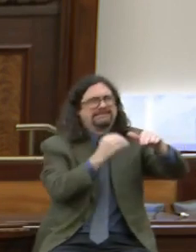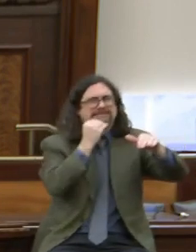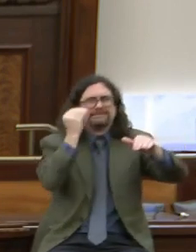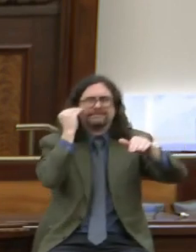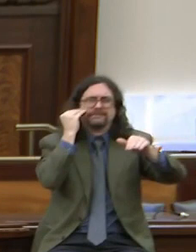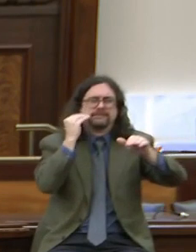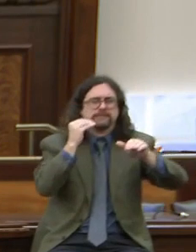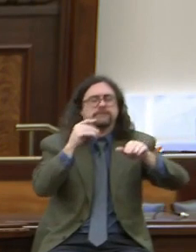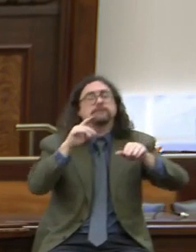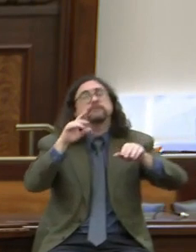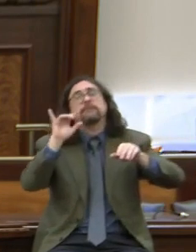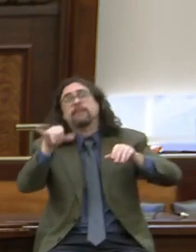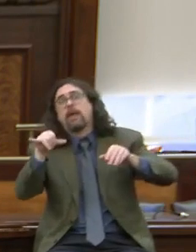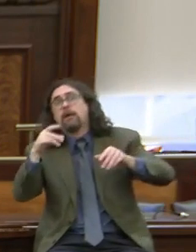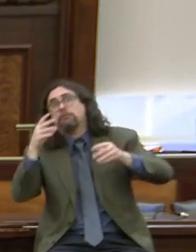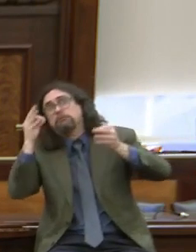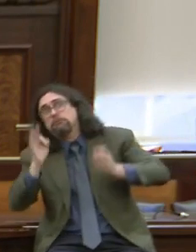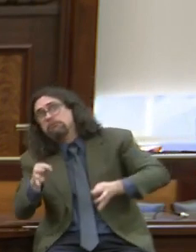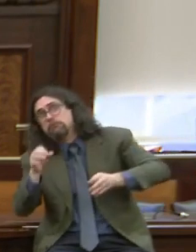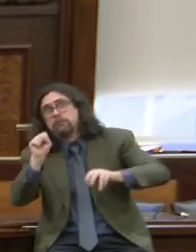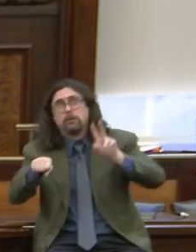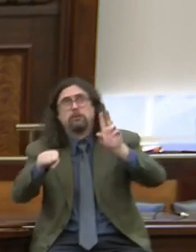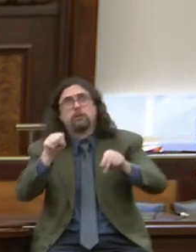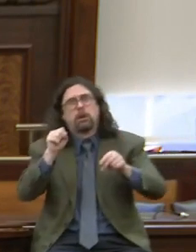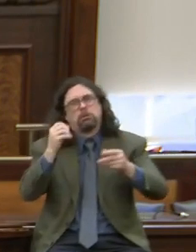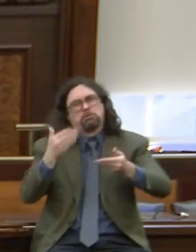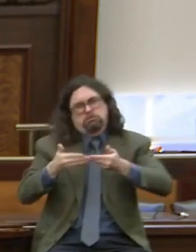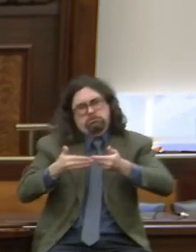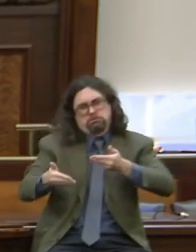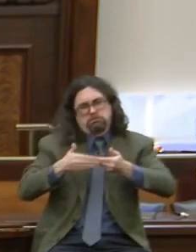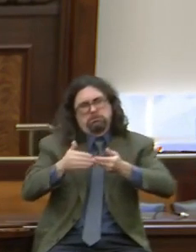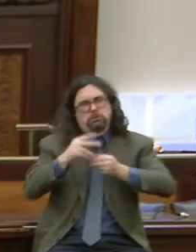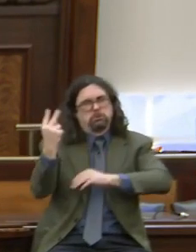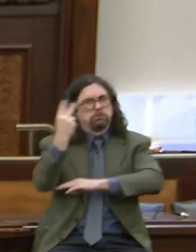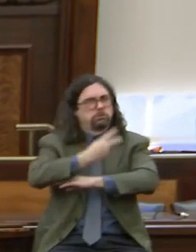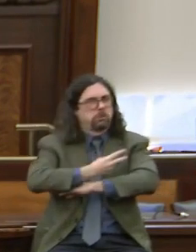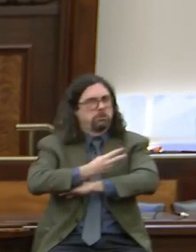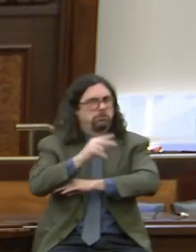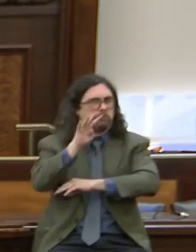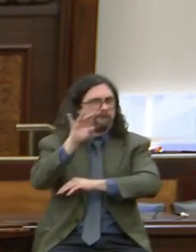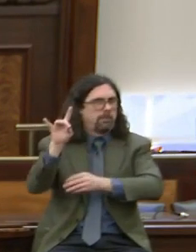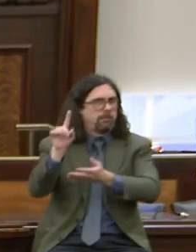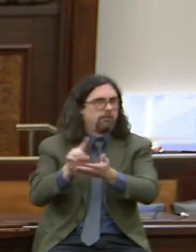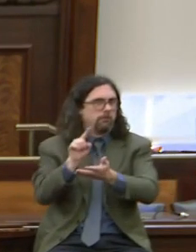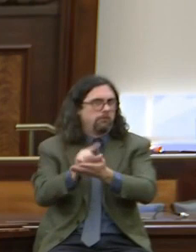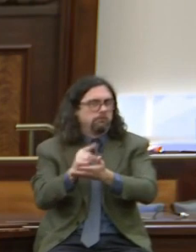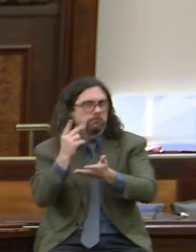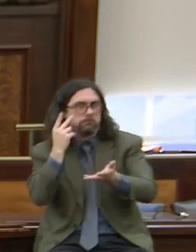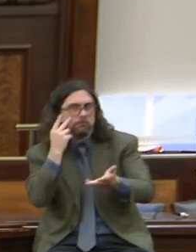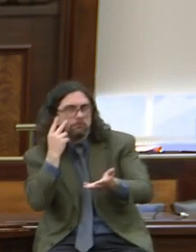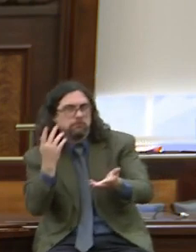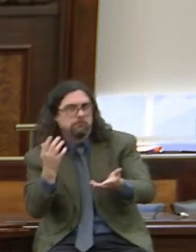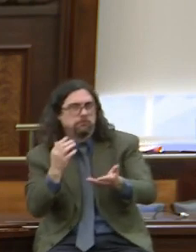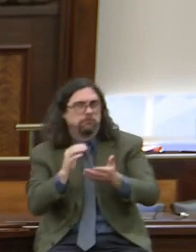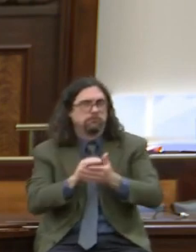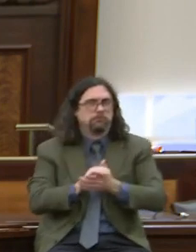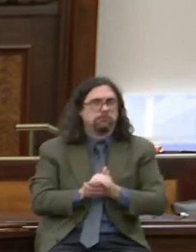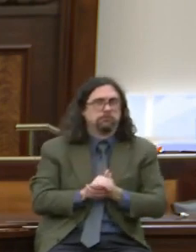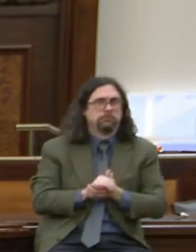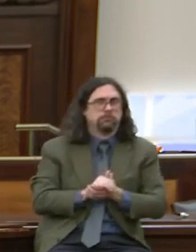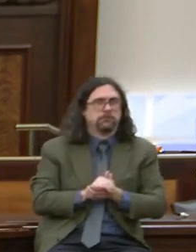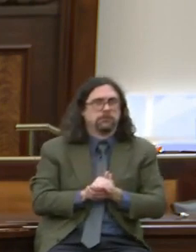It is particularly difficult in a city with such a large population, so densely populated